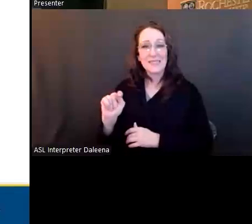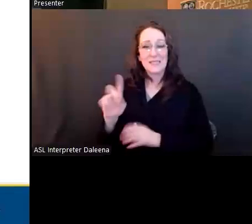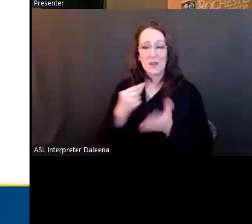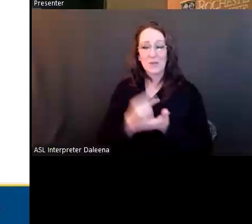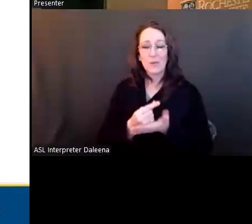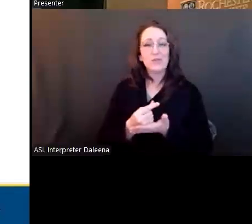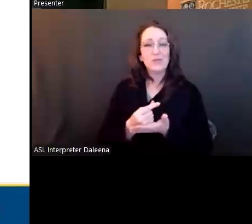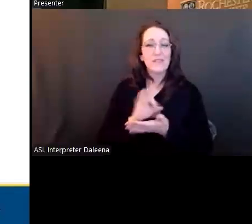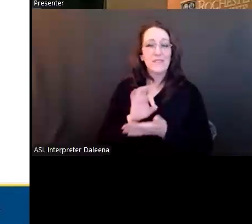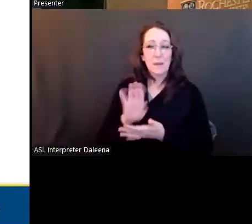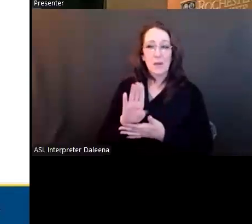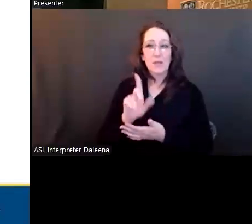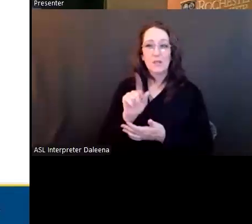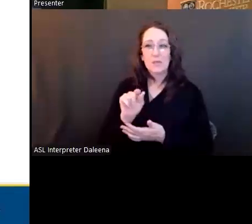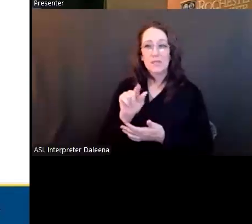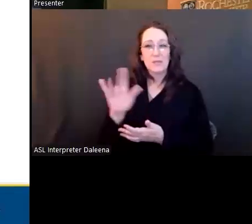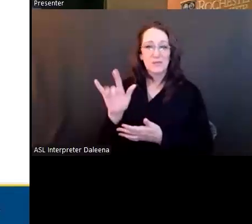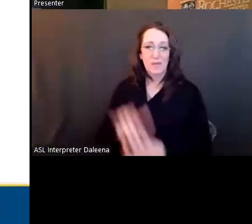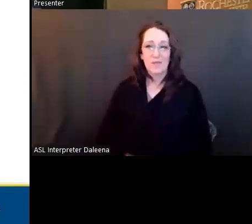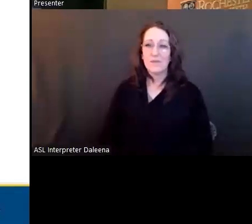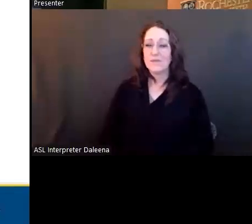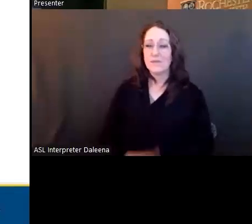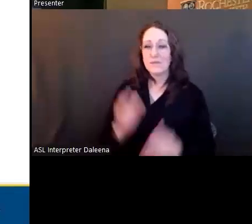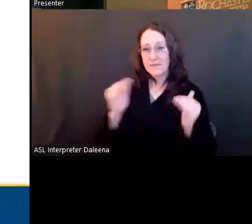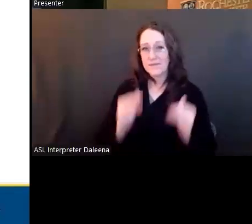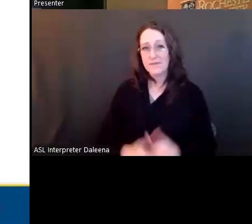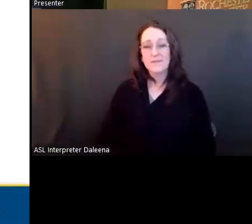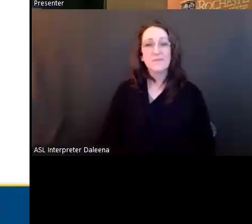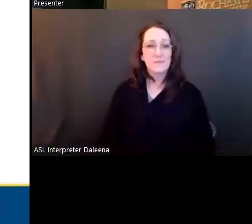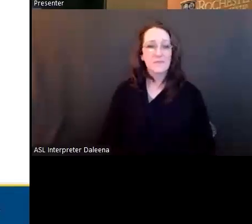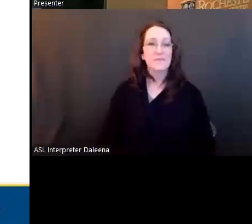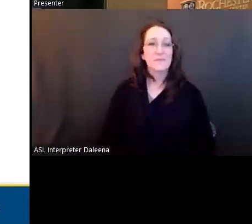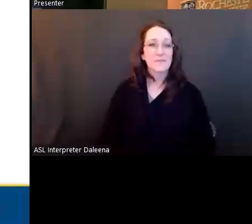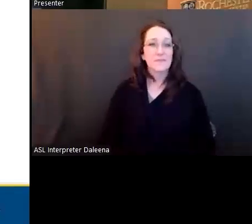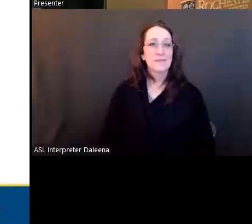in February of 2025, so next month.